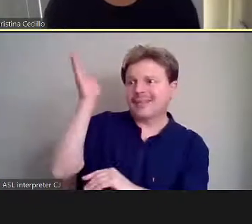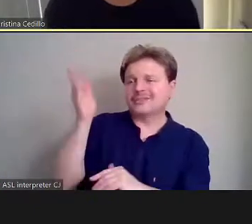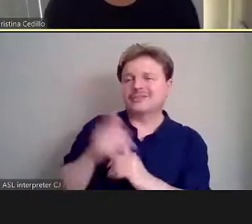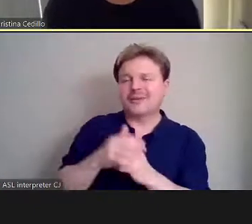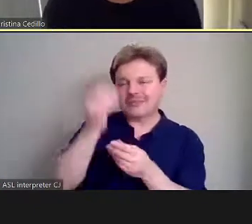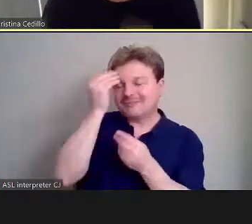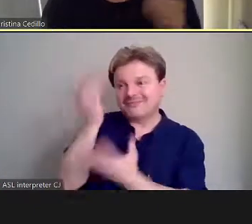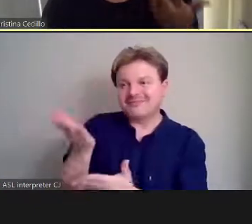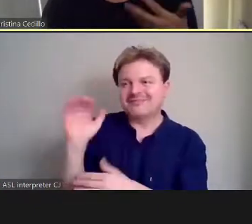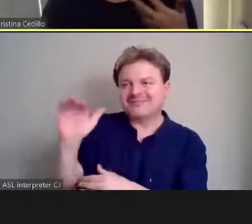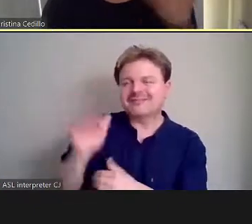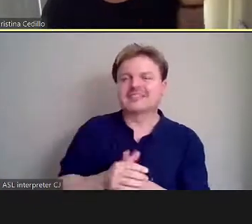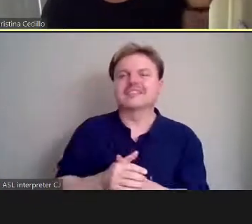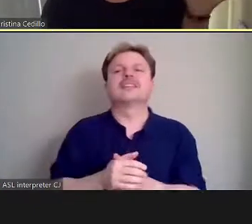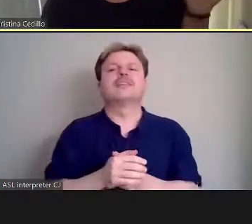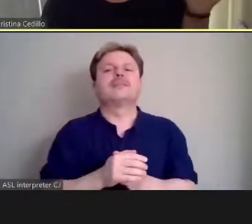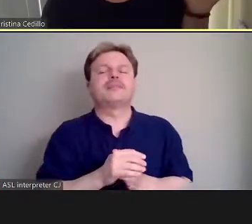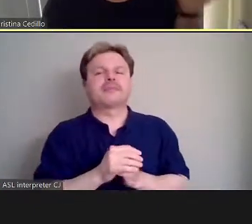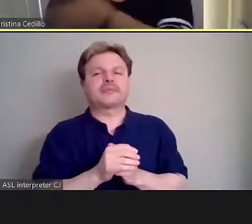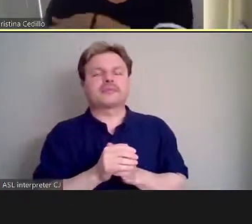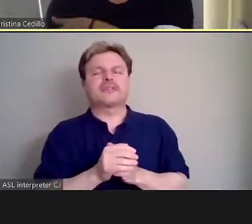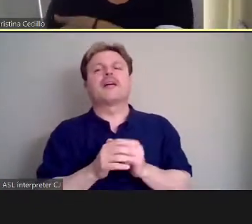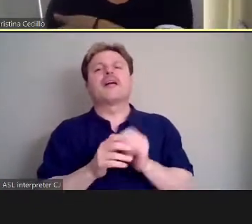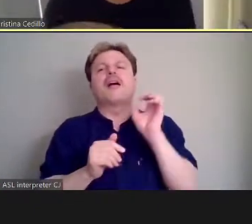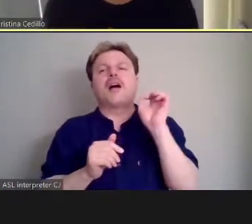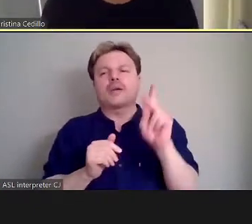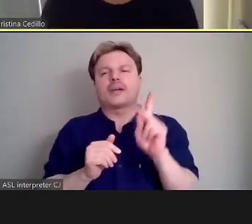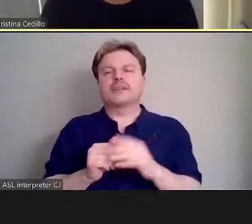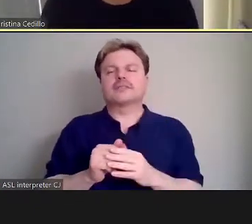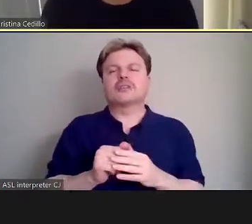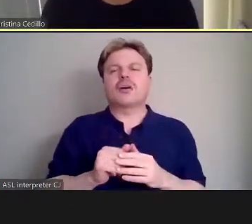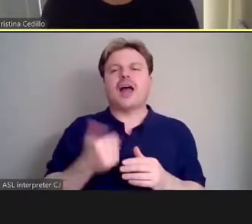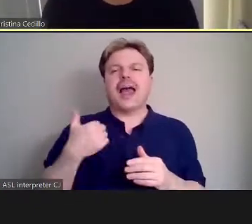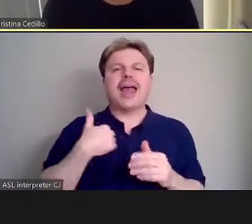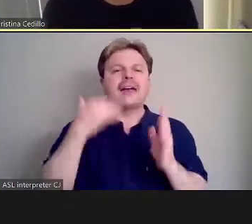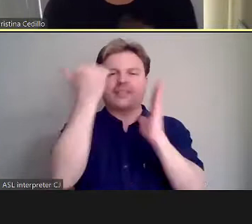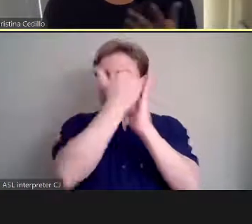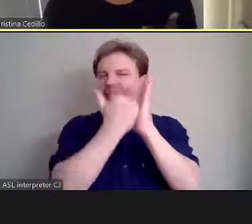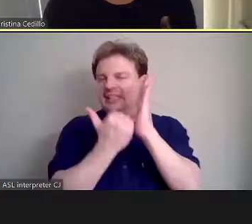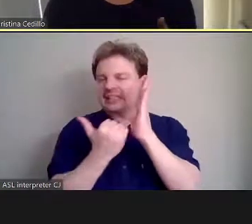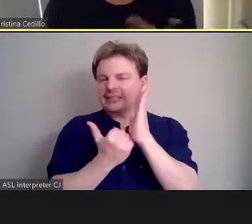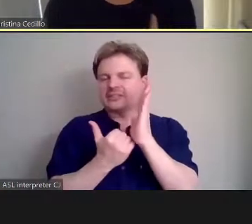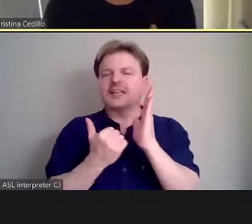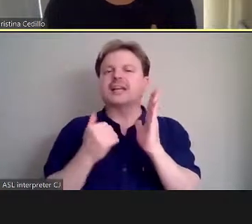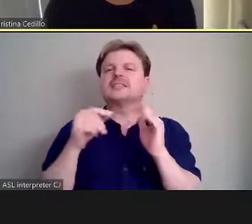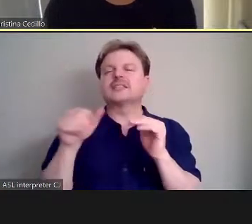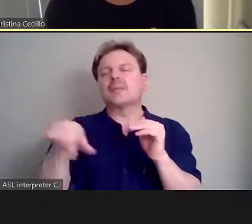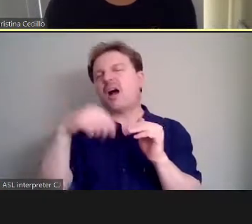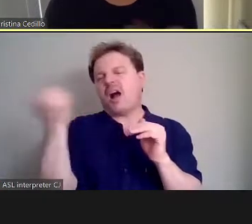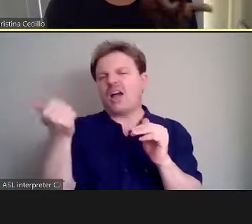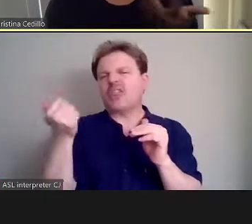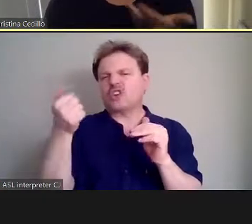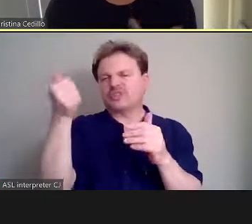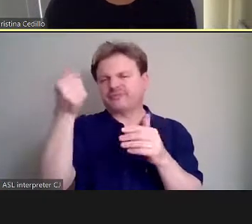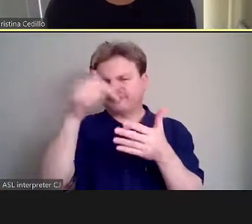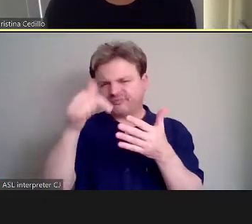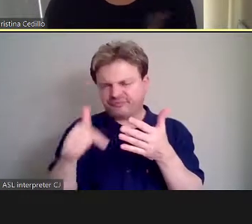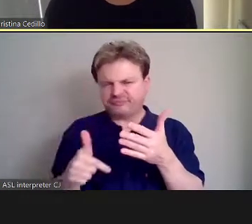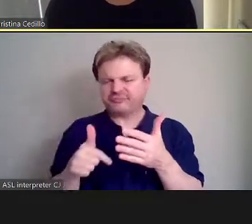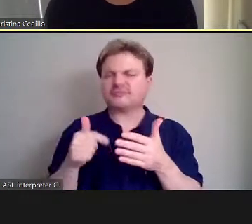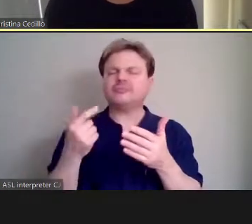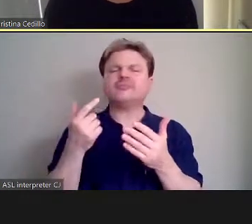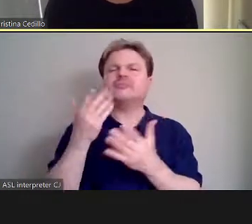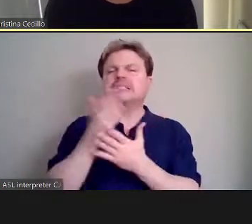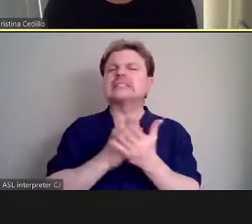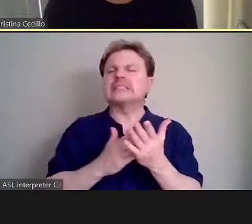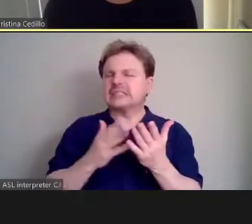Okay. So I have this list, and there's a couple of other things here, some terms for us to think